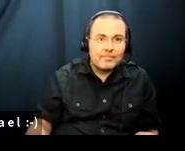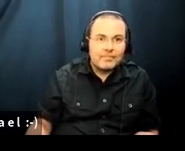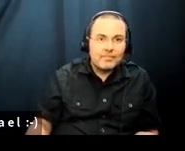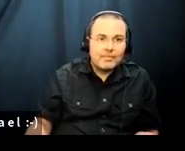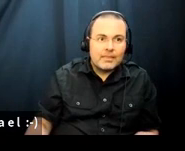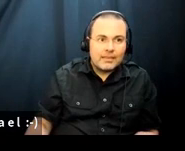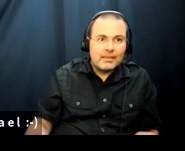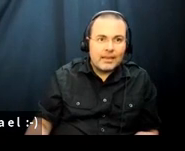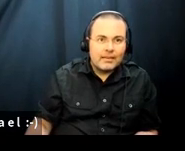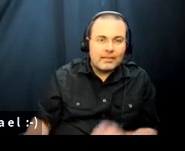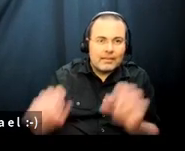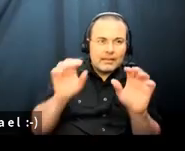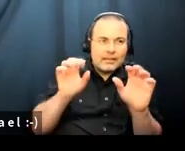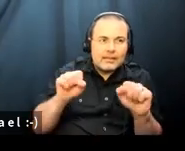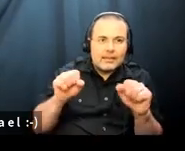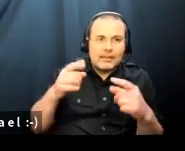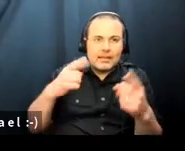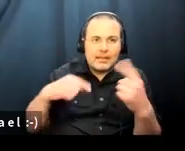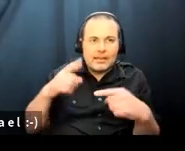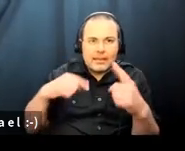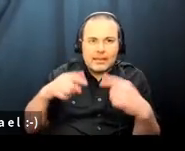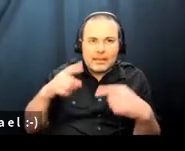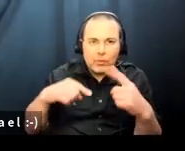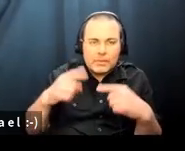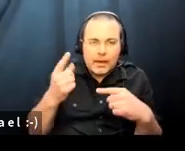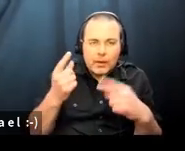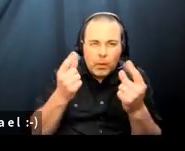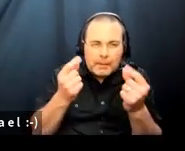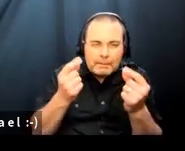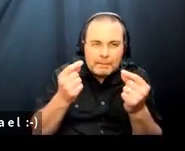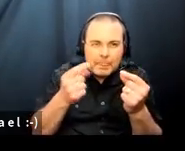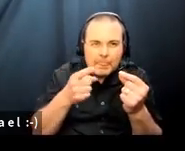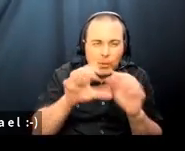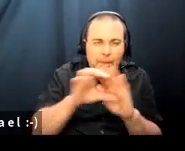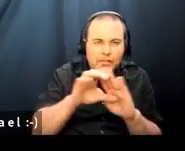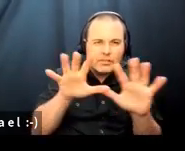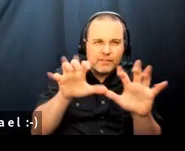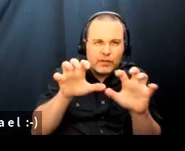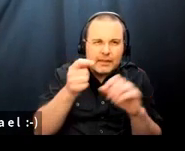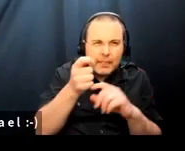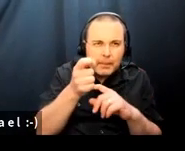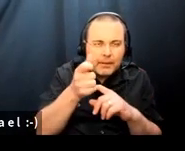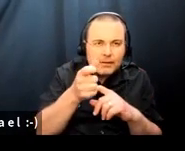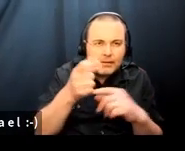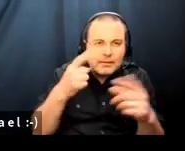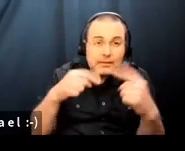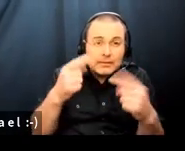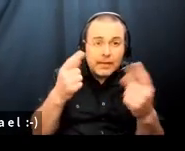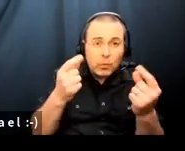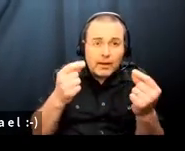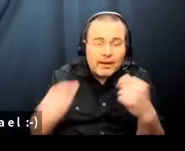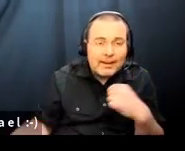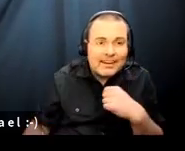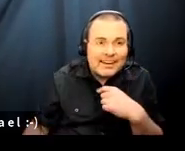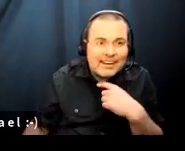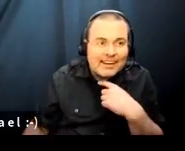That was freezing for me again. I'm not sure what she signed. Can we sign what? Your picture's freezing a little bit. Sign